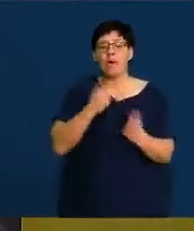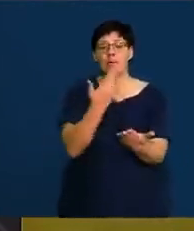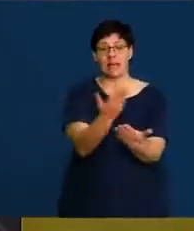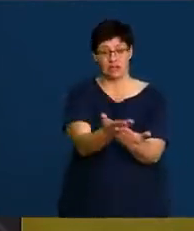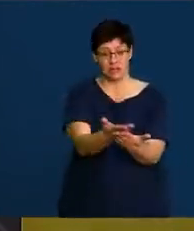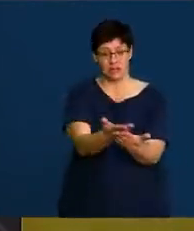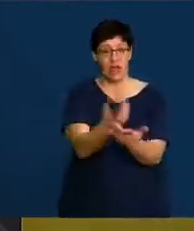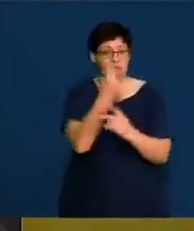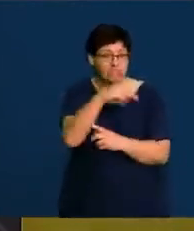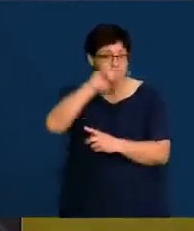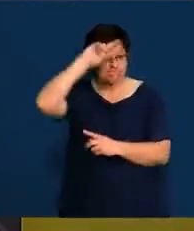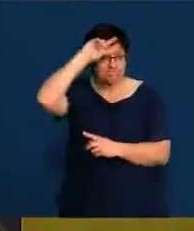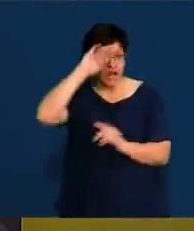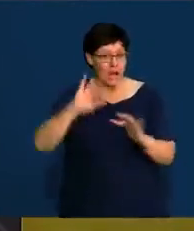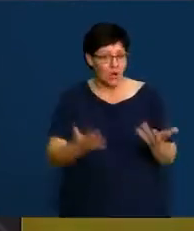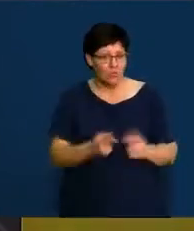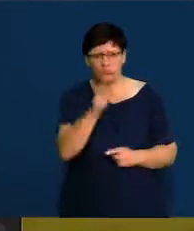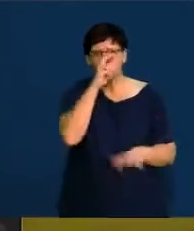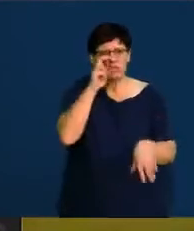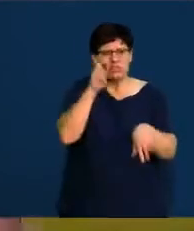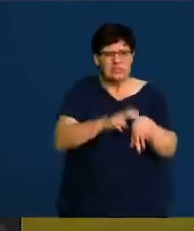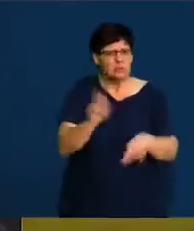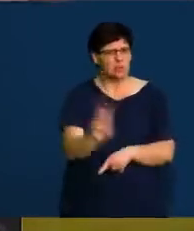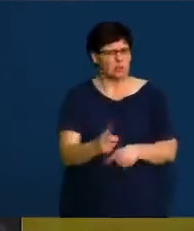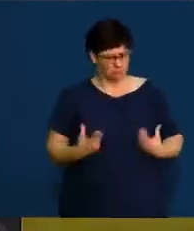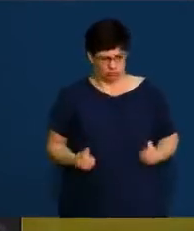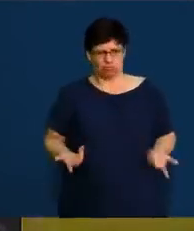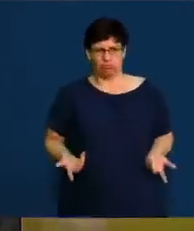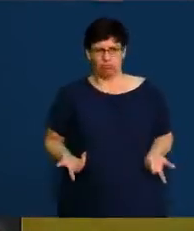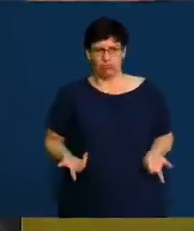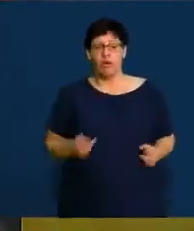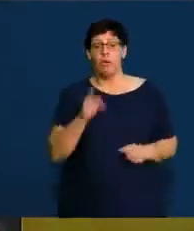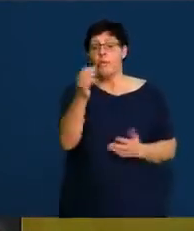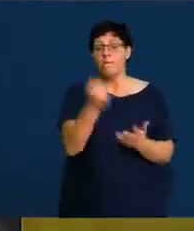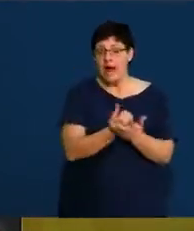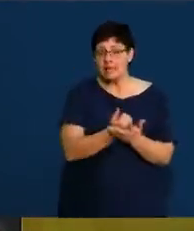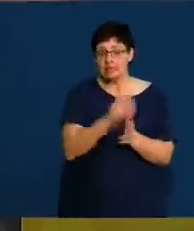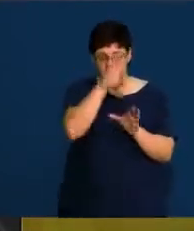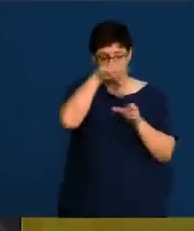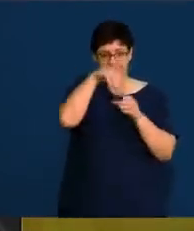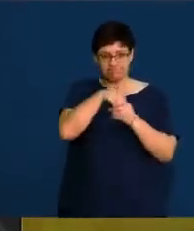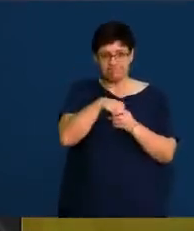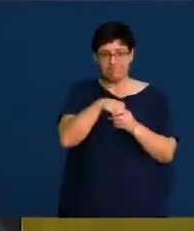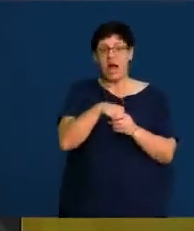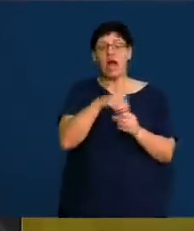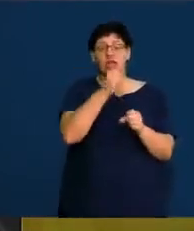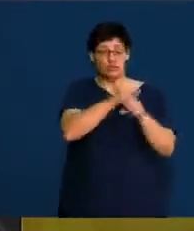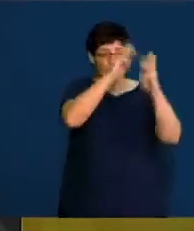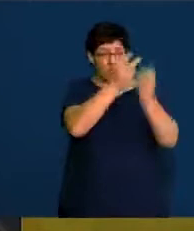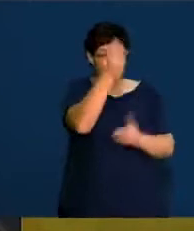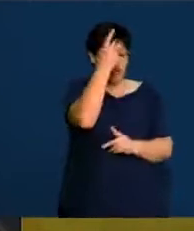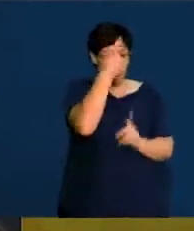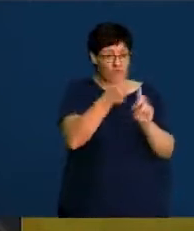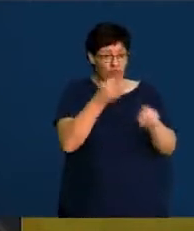and interpretation. So what do you need to do here? You need to come together and bring all your geographical knowledge